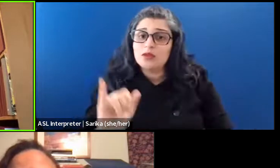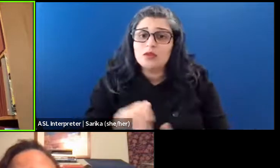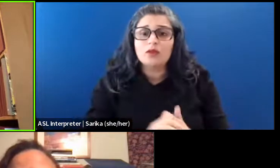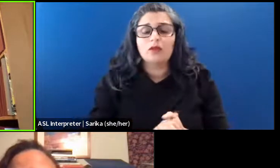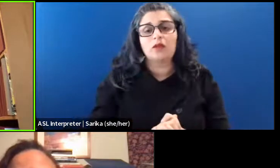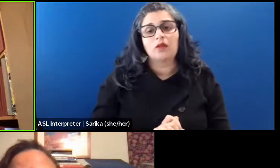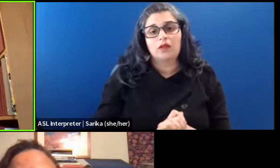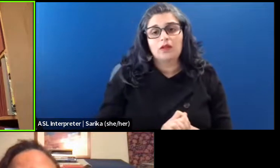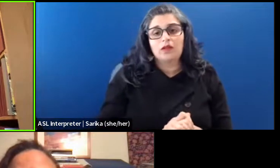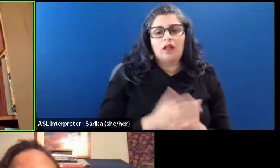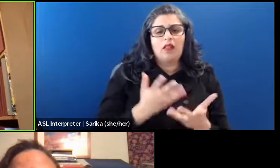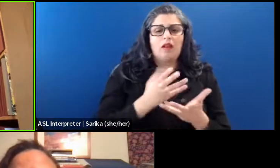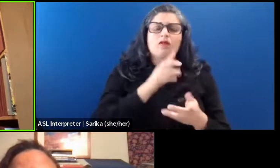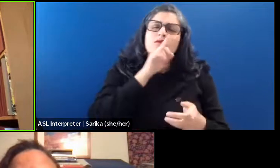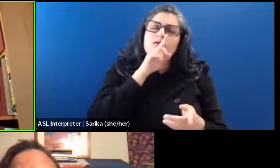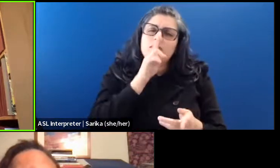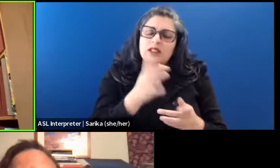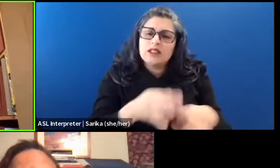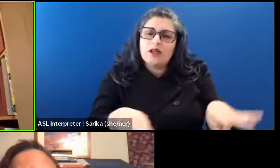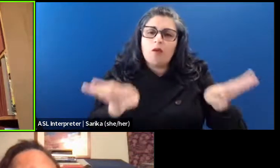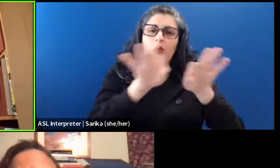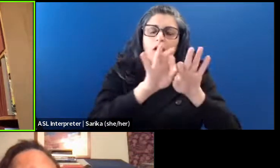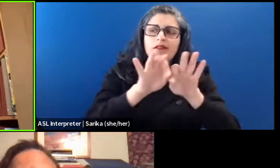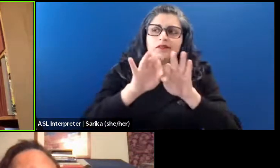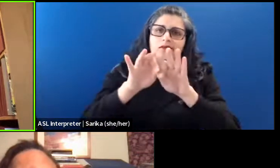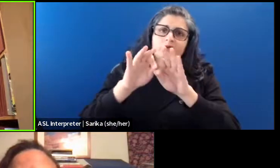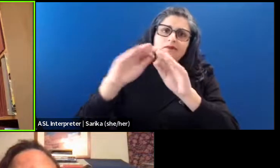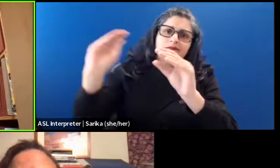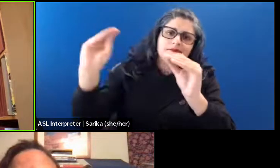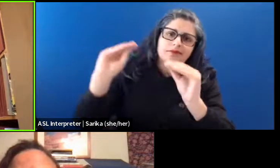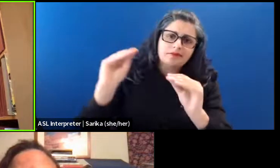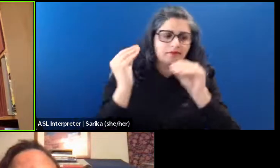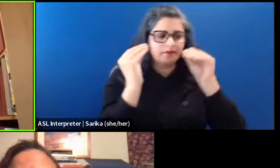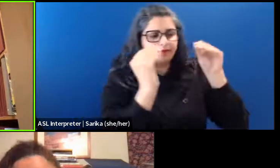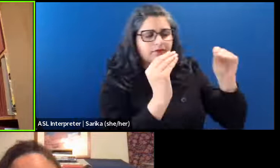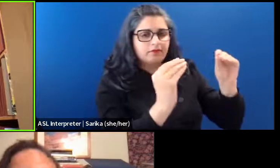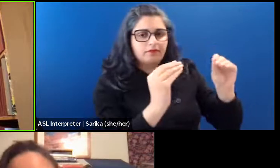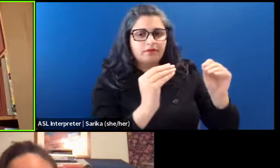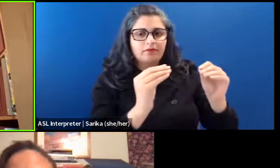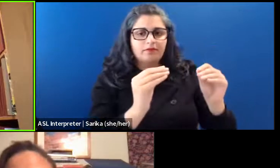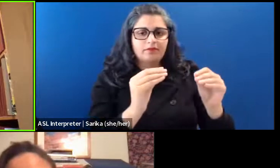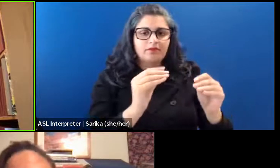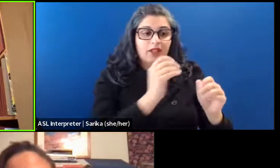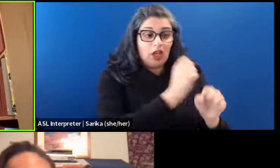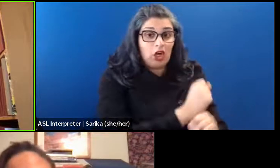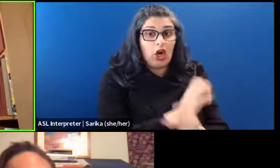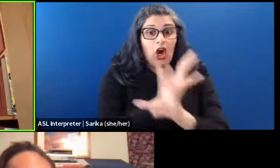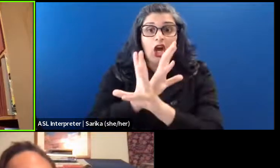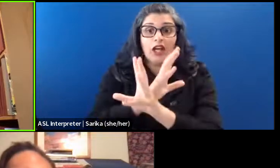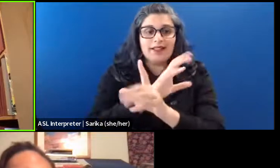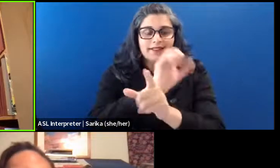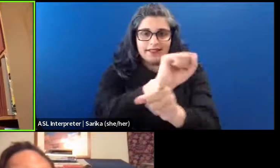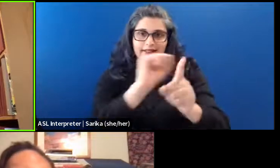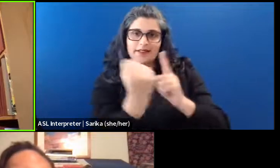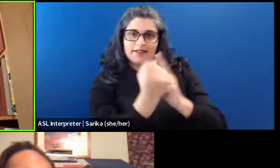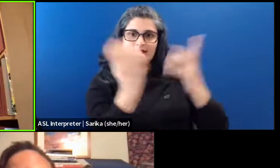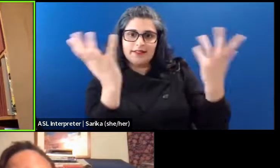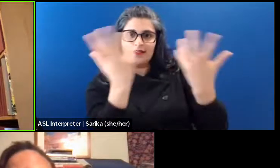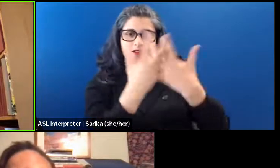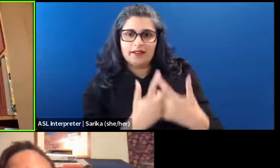really important teachings on, say, causes and conditions. Sometimes this gets translated